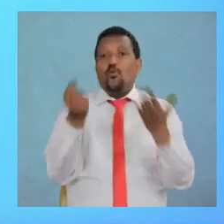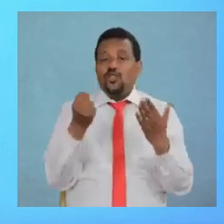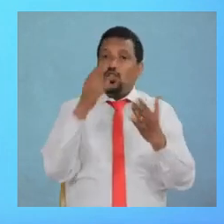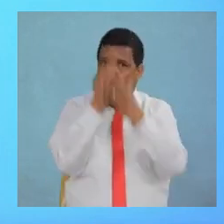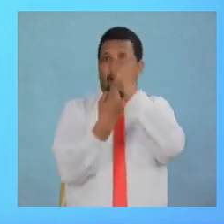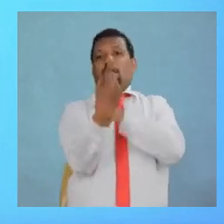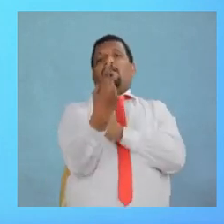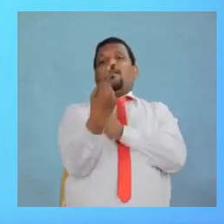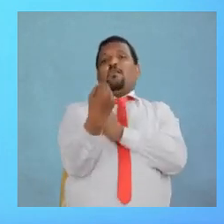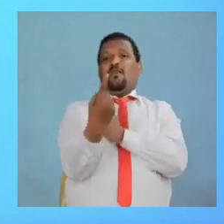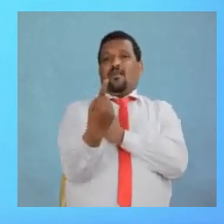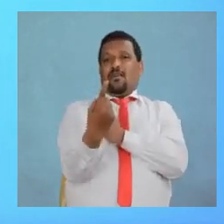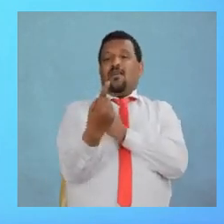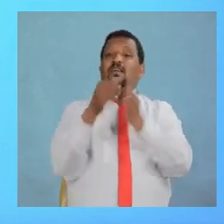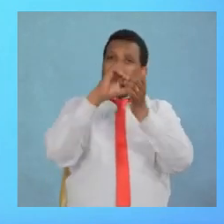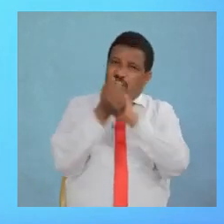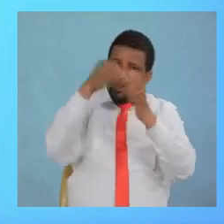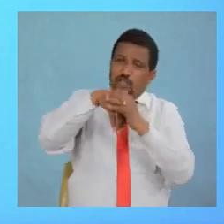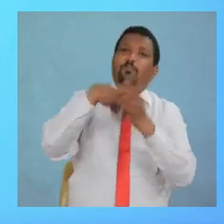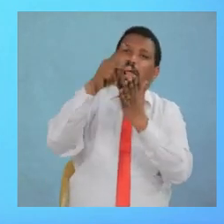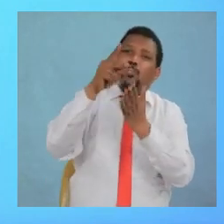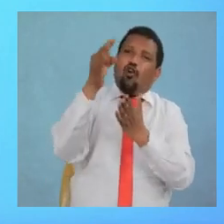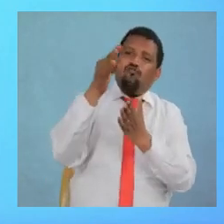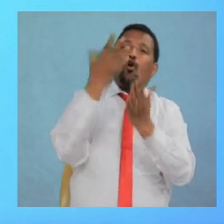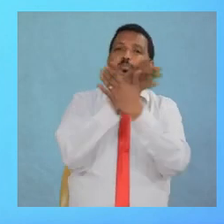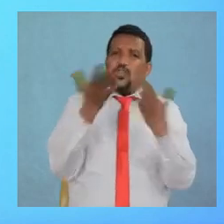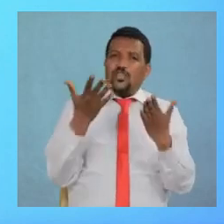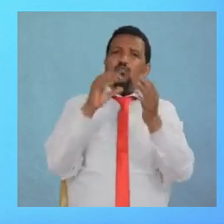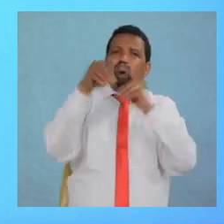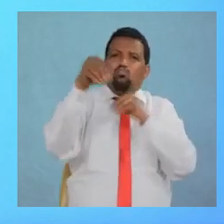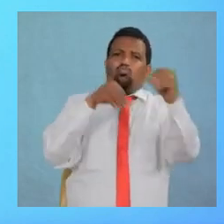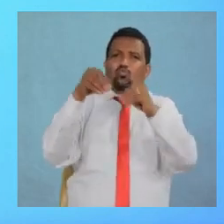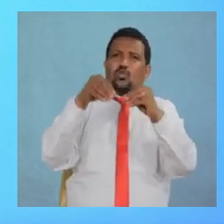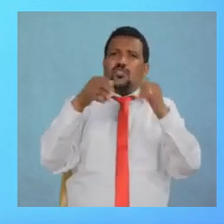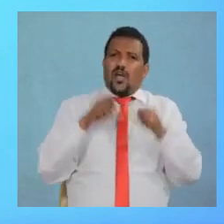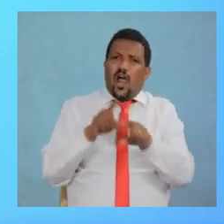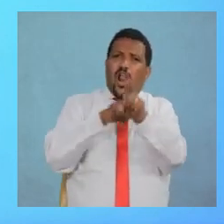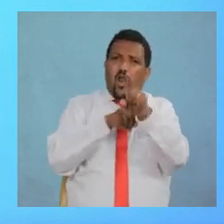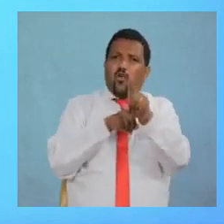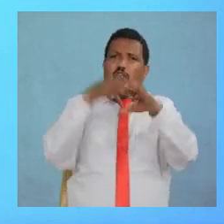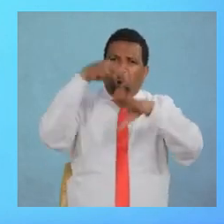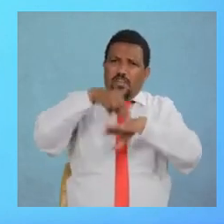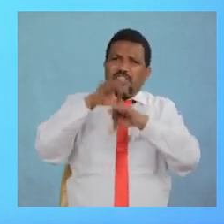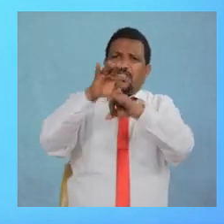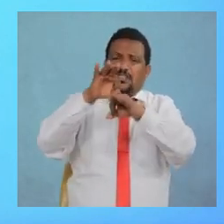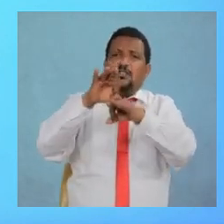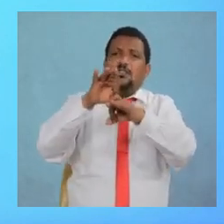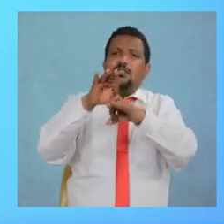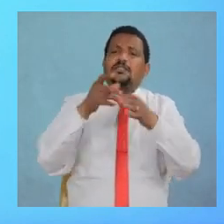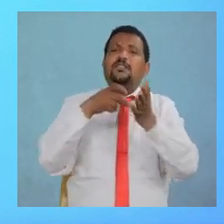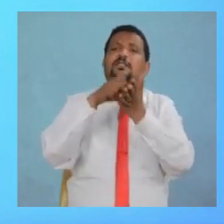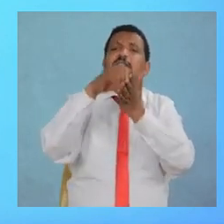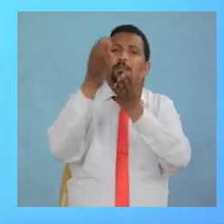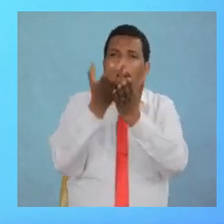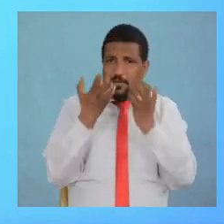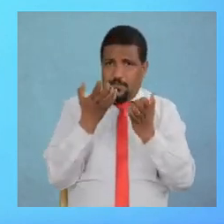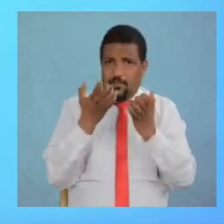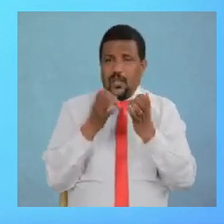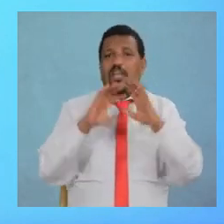only. And with the change in the price of a commodity, there is a movement along a fixed demand curve. For